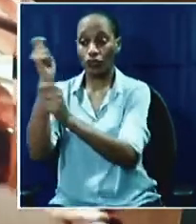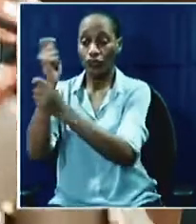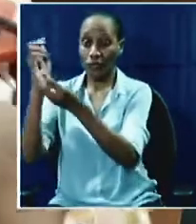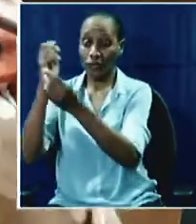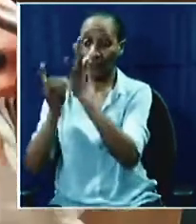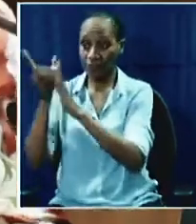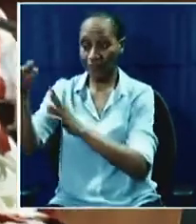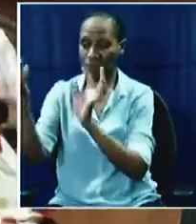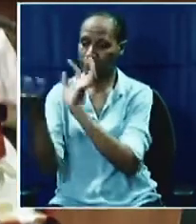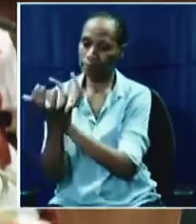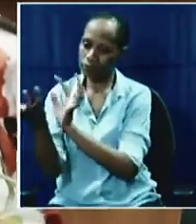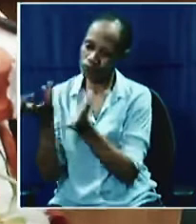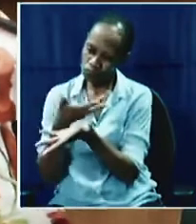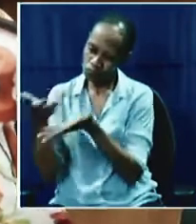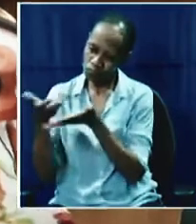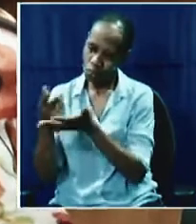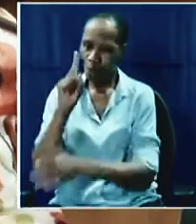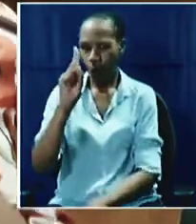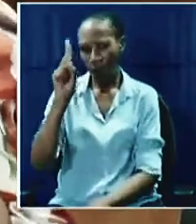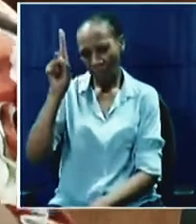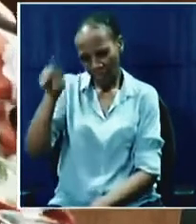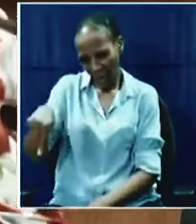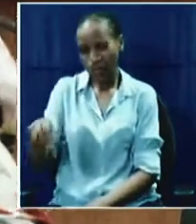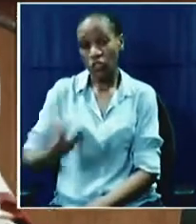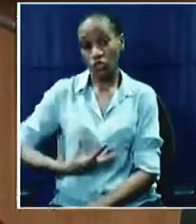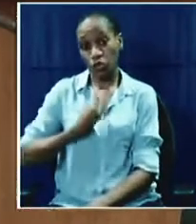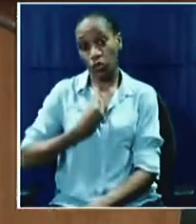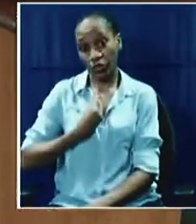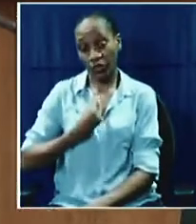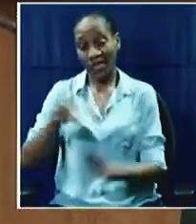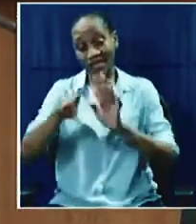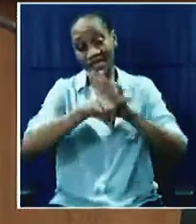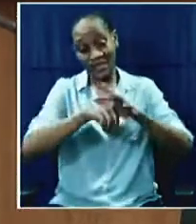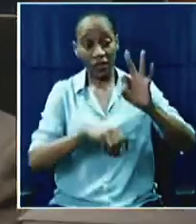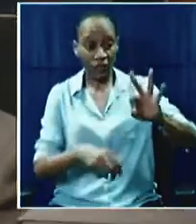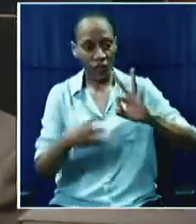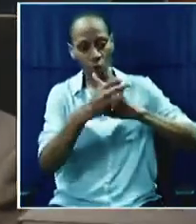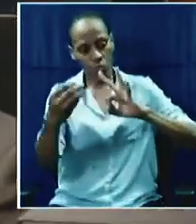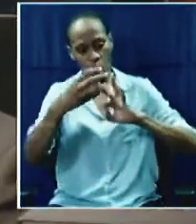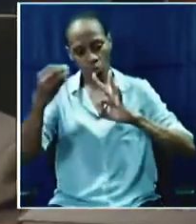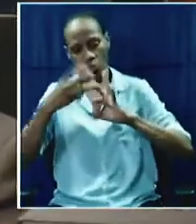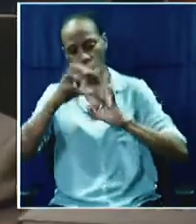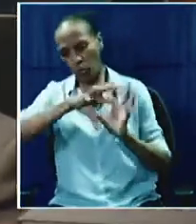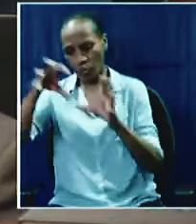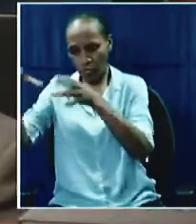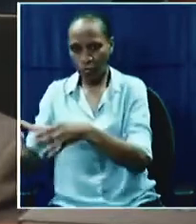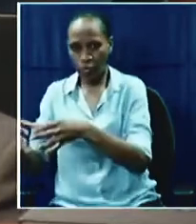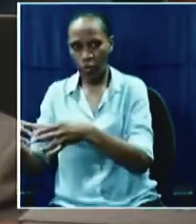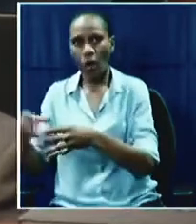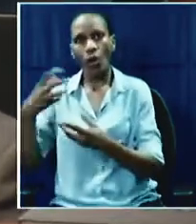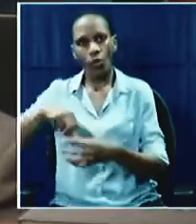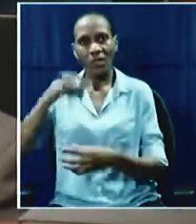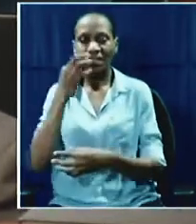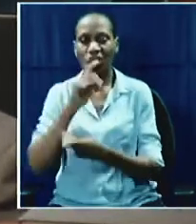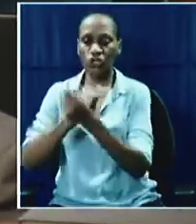eziyinkulungwane kulama-district amathathu. Sathi akashintshe le program ye-NARISEC ayenze ukuthi ifithe lokhu